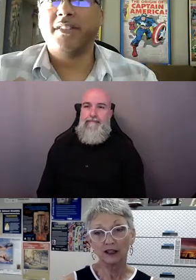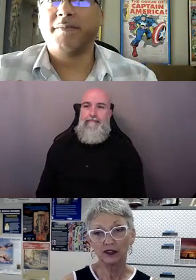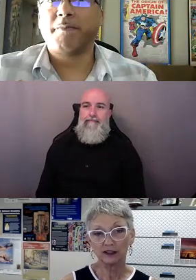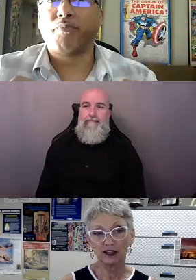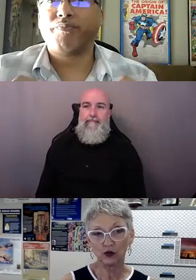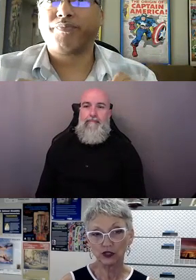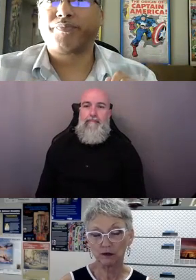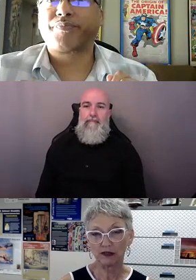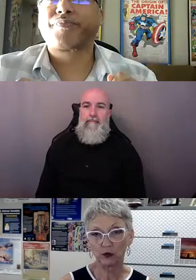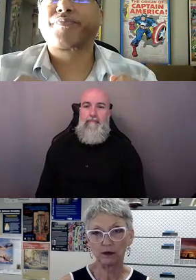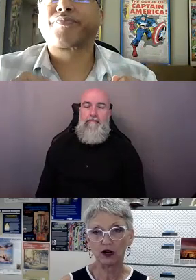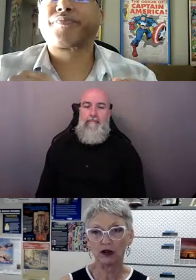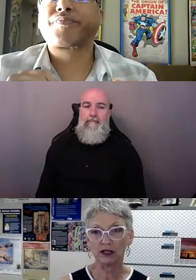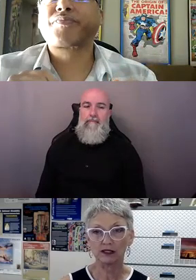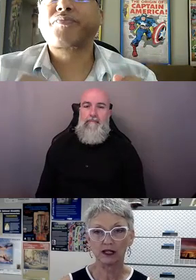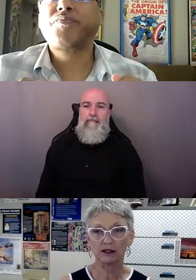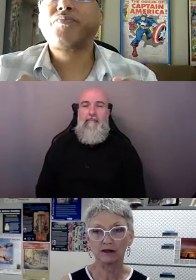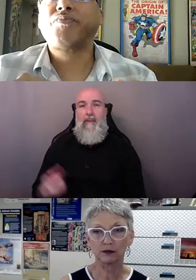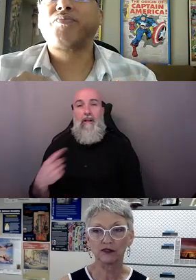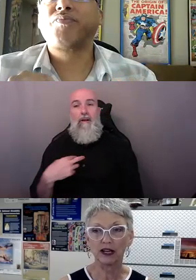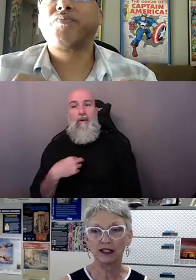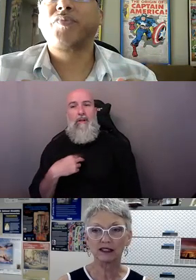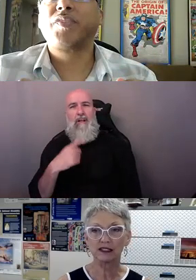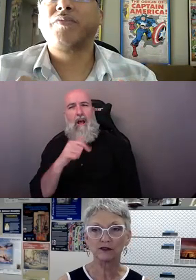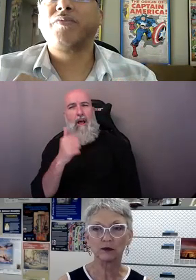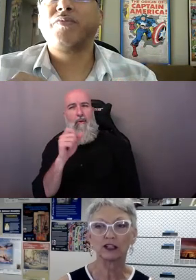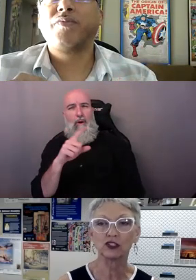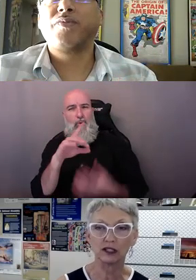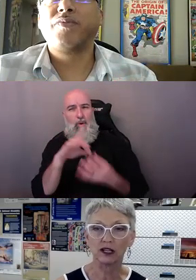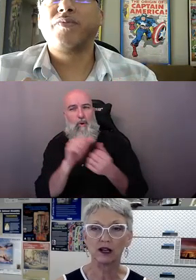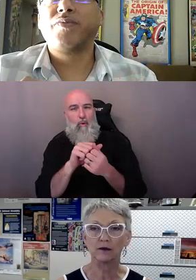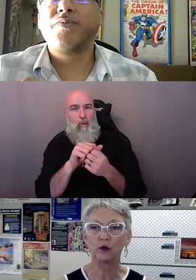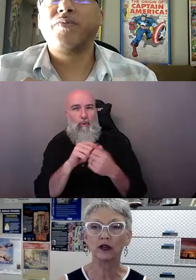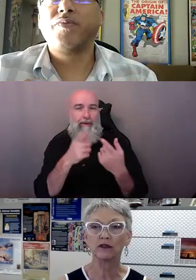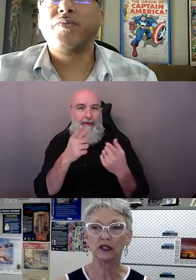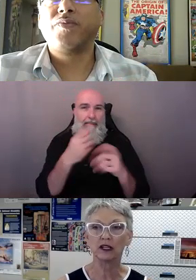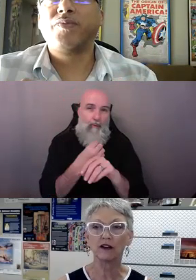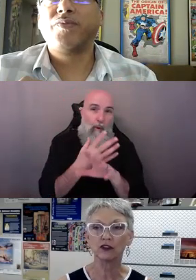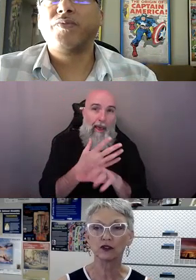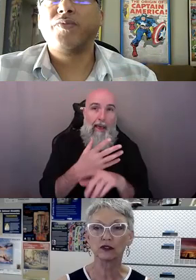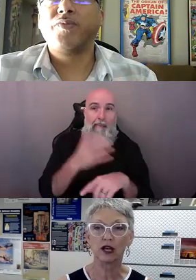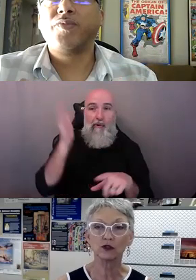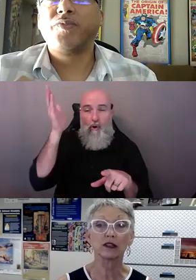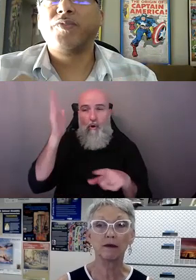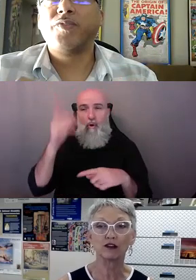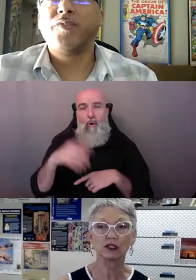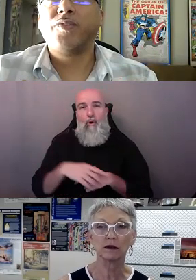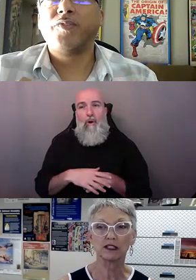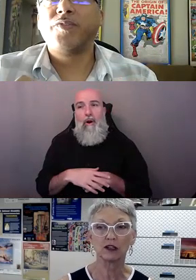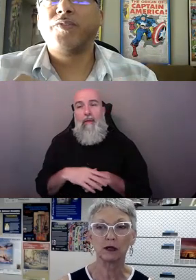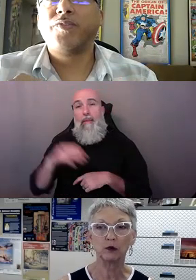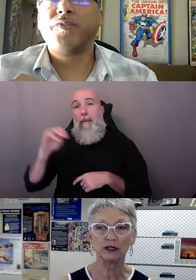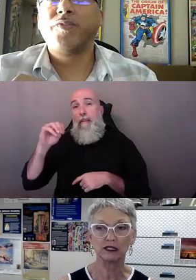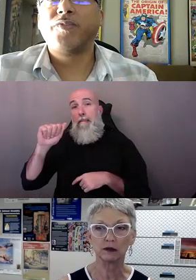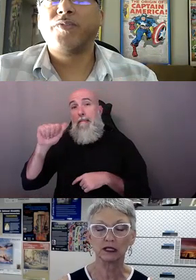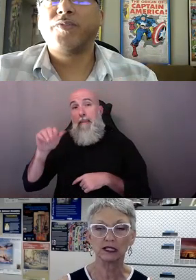And kind of another question about the webinar is in providing this information. One of the the mayor's committees